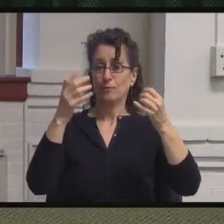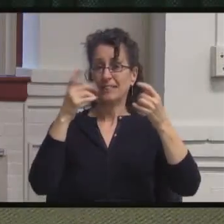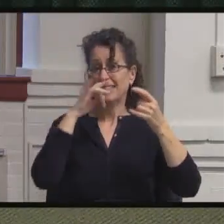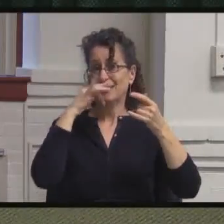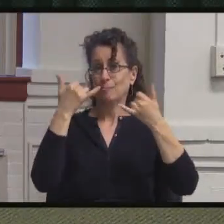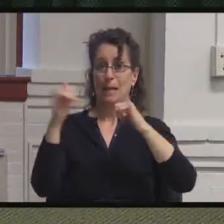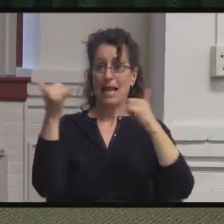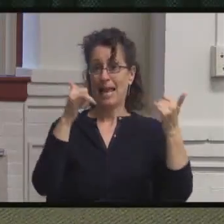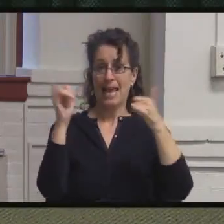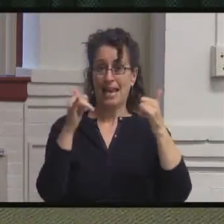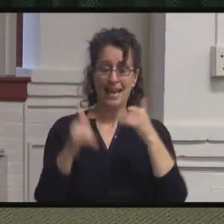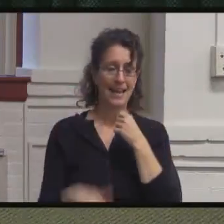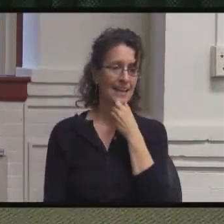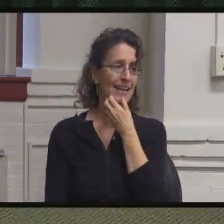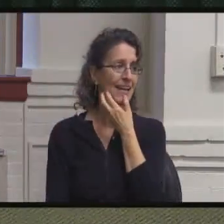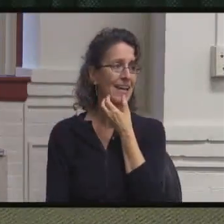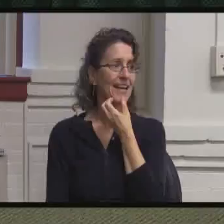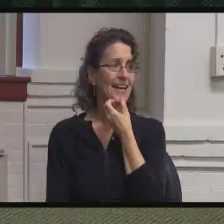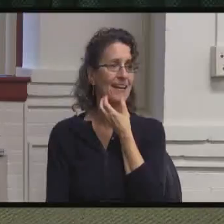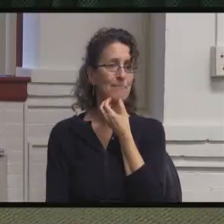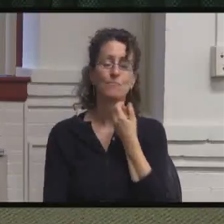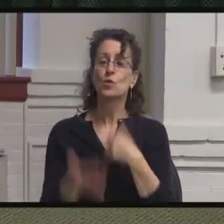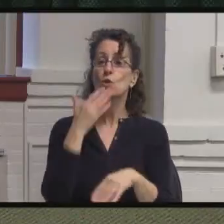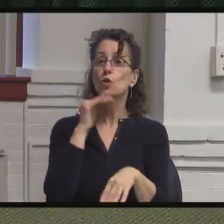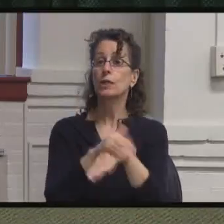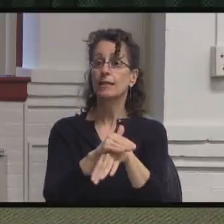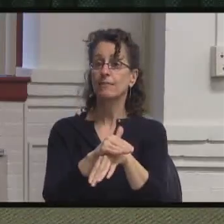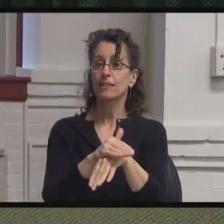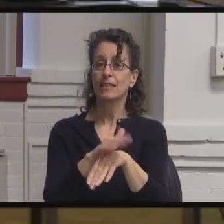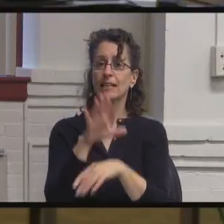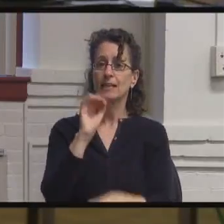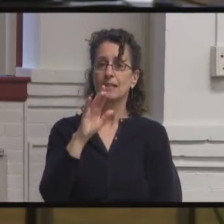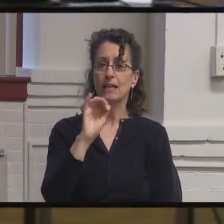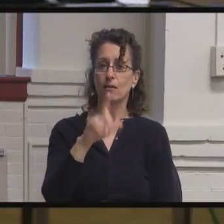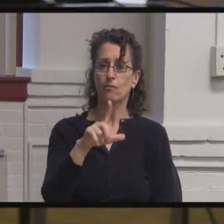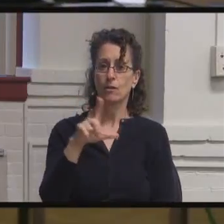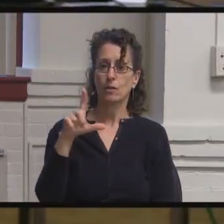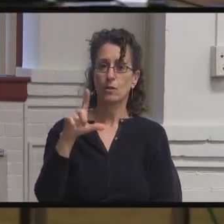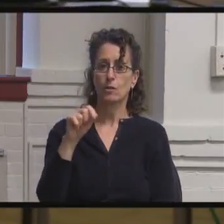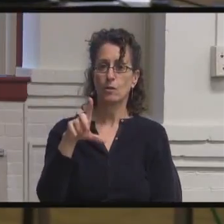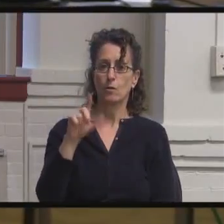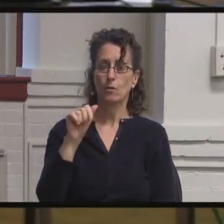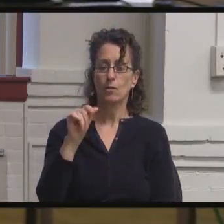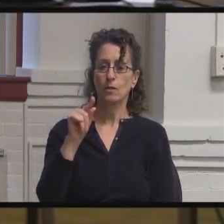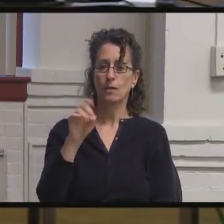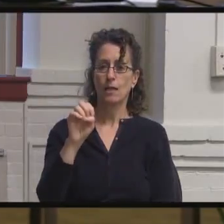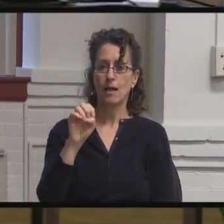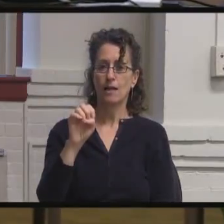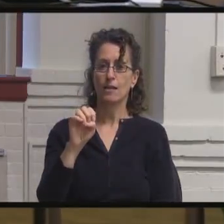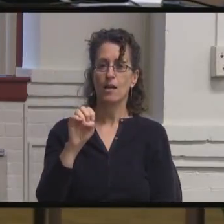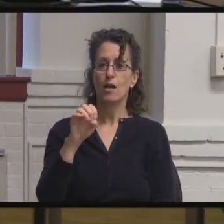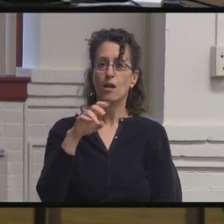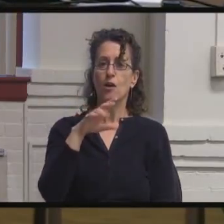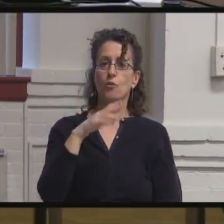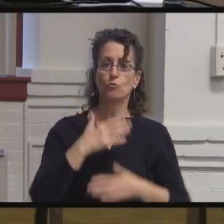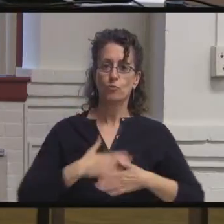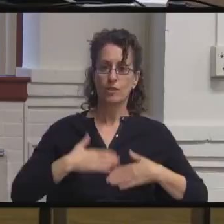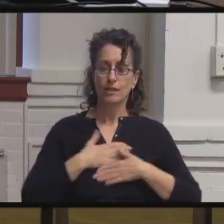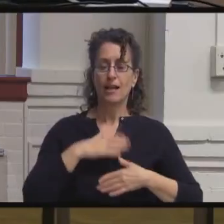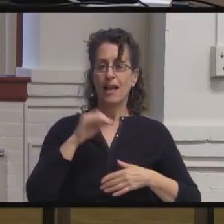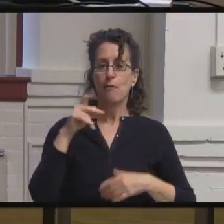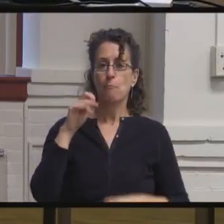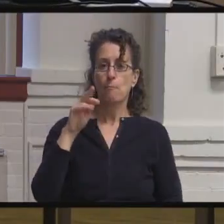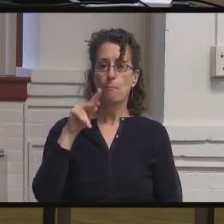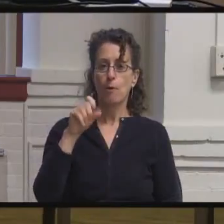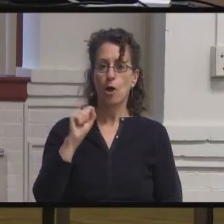cool play structure, by the way. Isn't it? So good evening. Carol Lalotte, Recreation and Parks Director. I'm here before you this evening